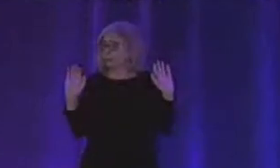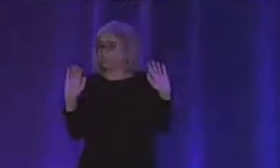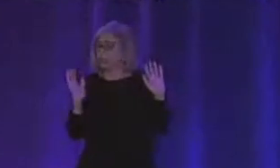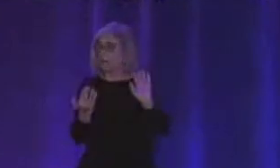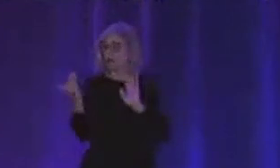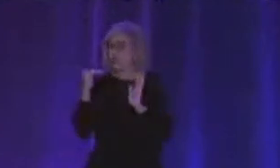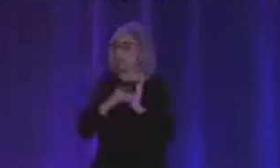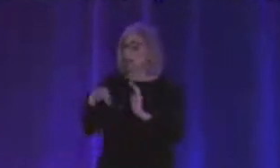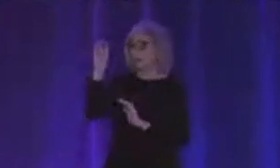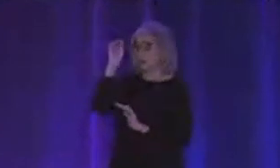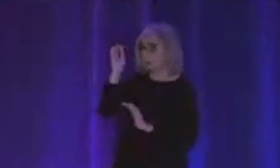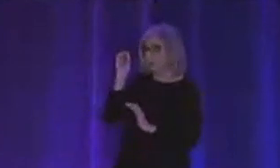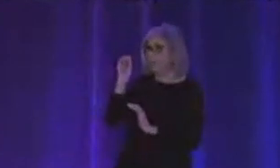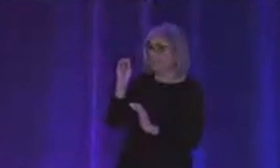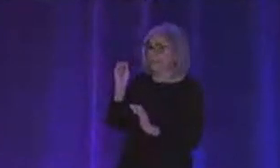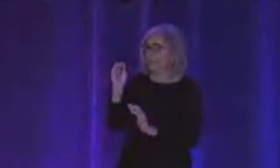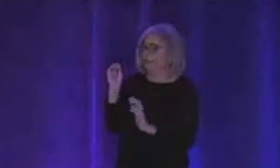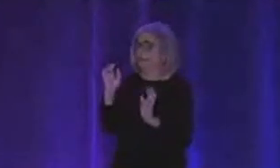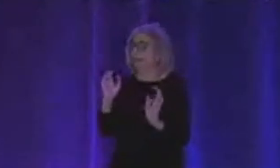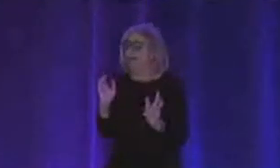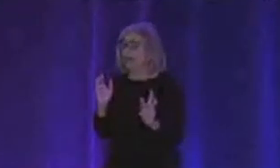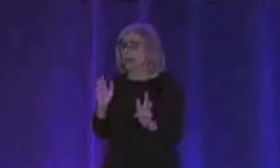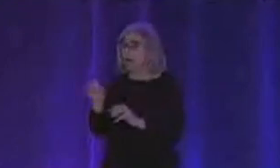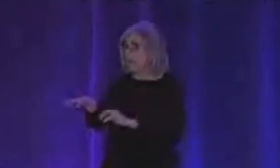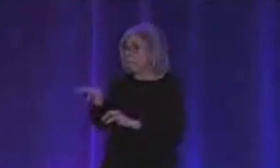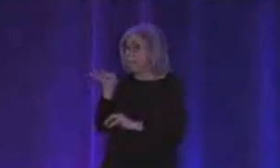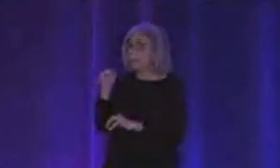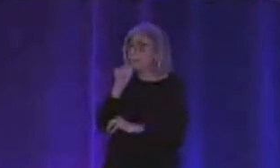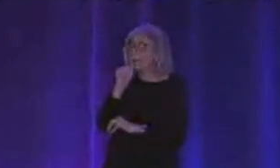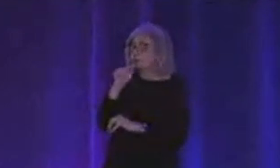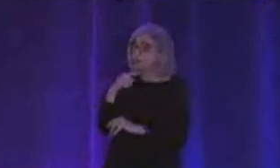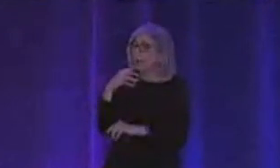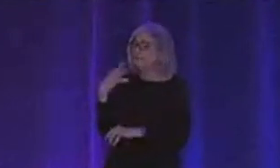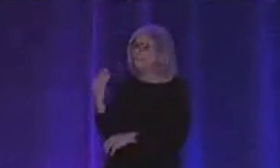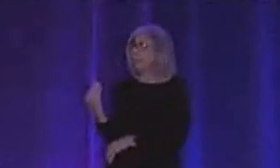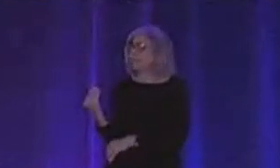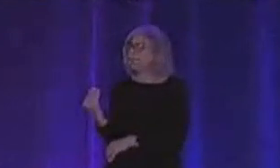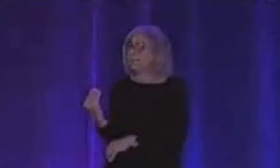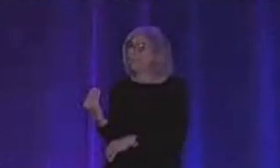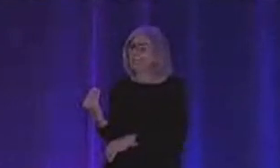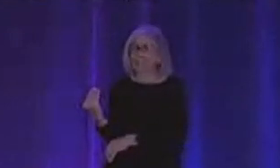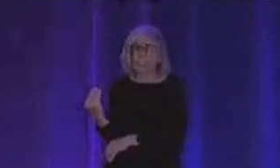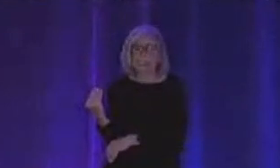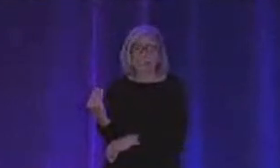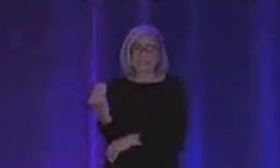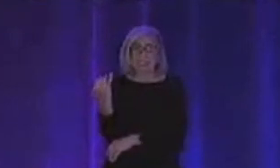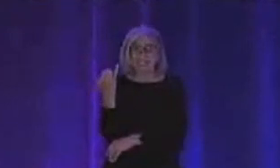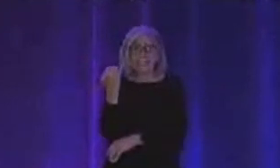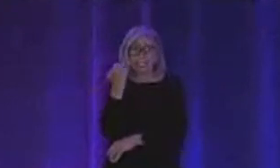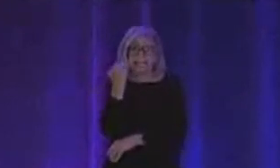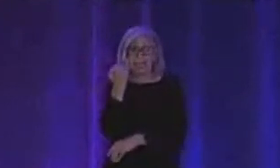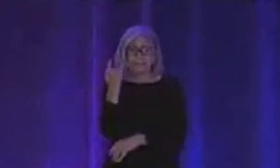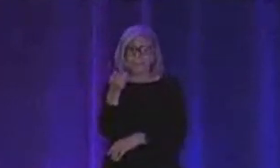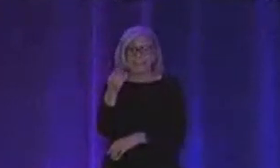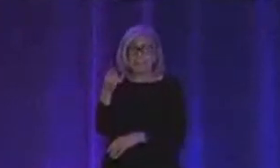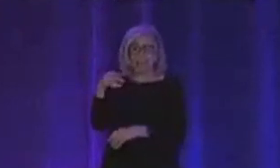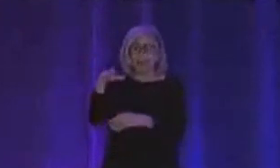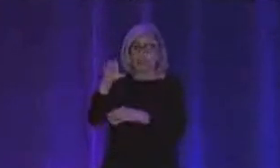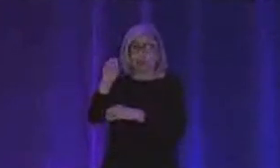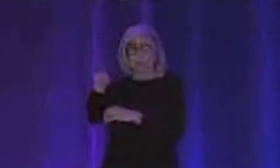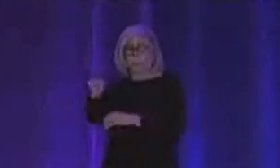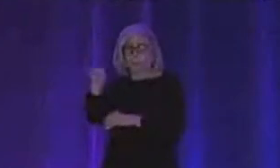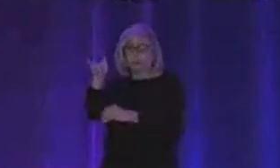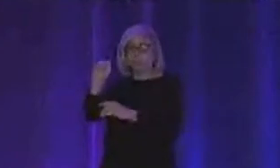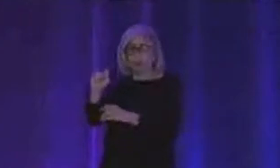Another opinion from Jason Linkstorf. I picked my password when I was 14, and I'll be darned if you corporate drones think you'll